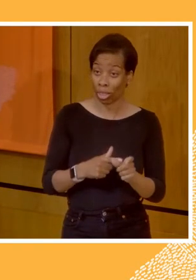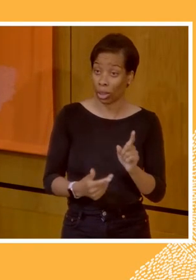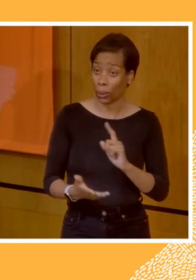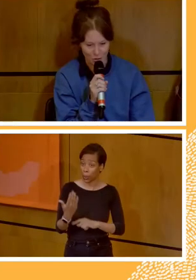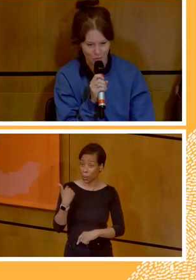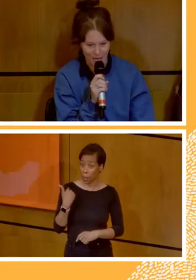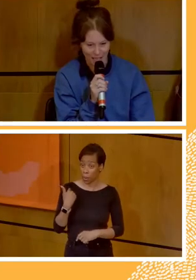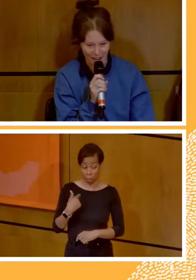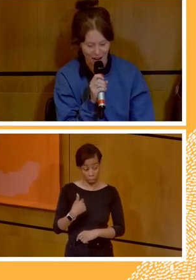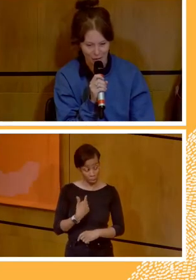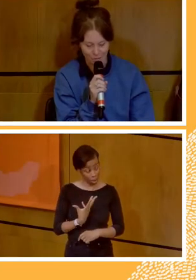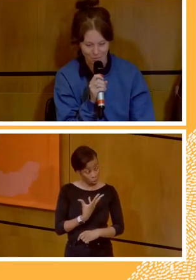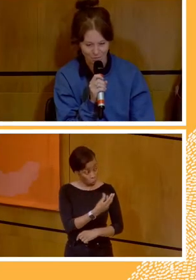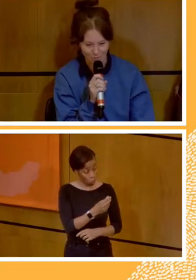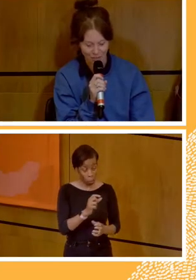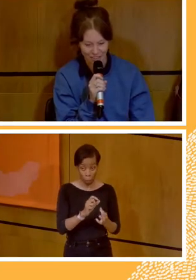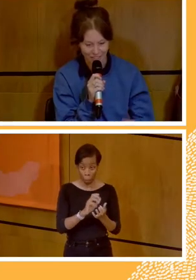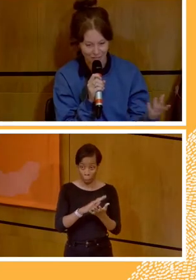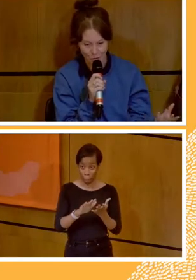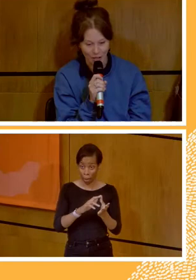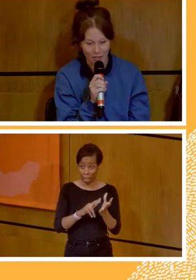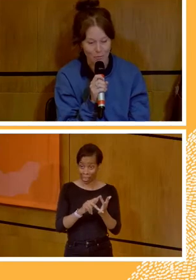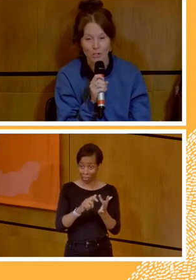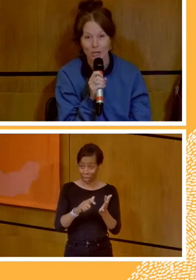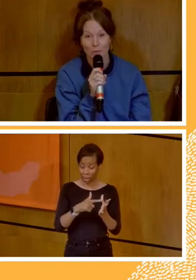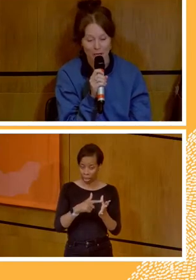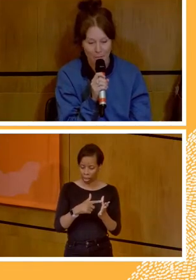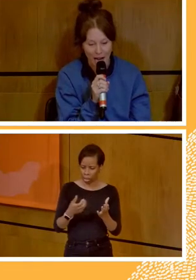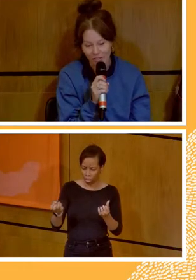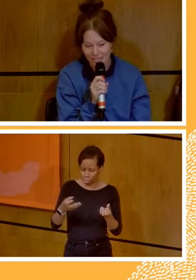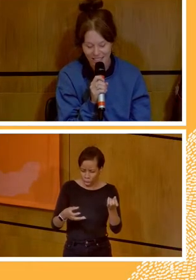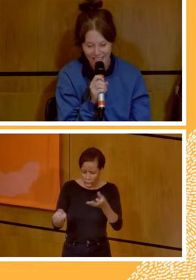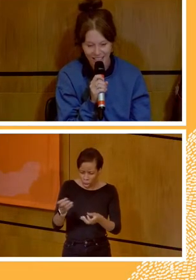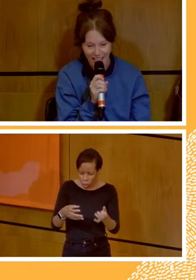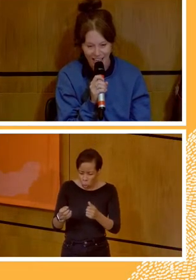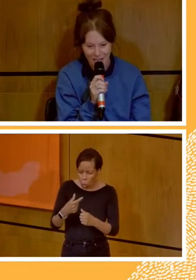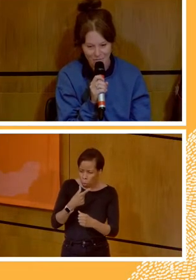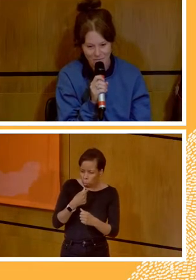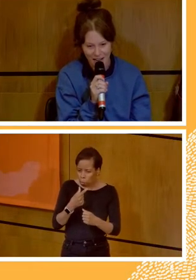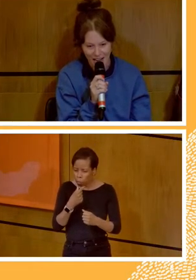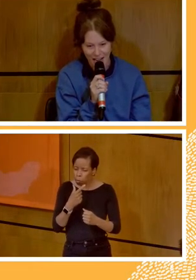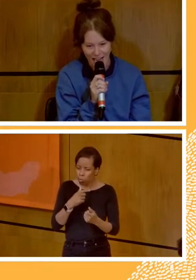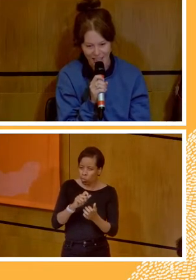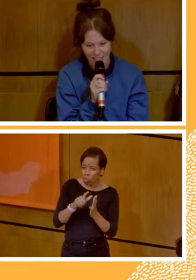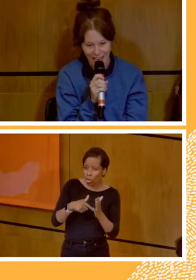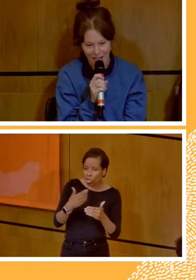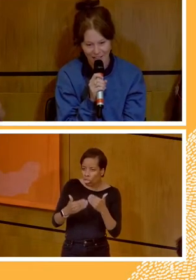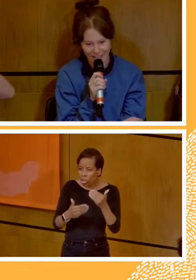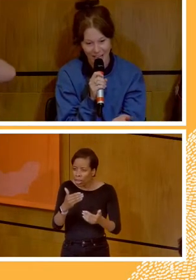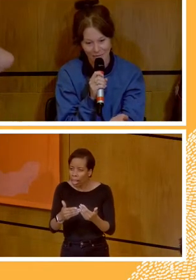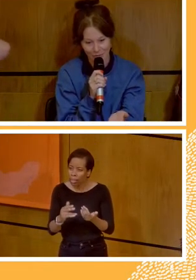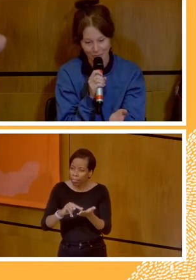sat brainstorming what even the project would be about.